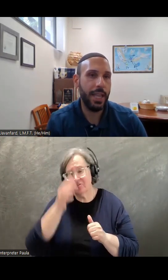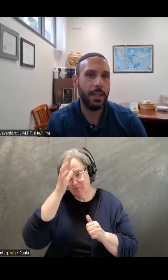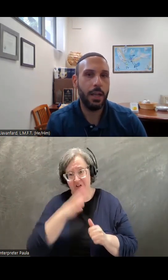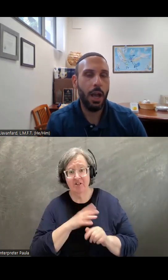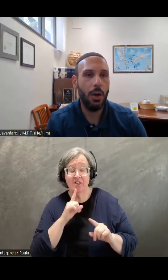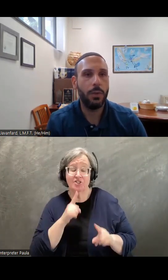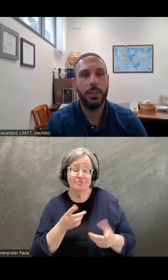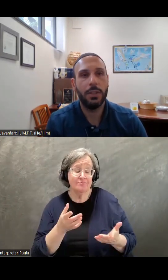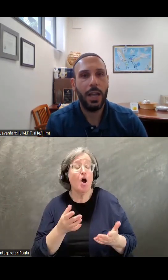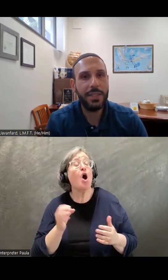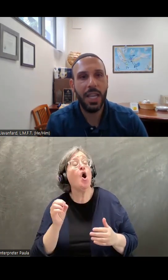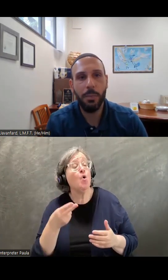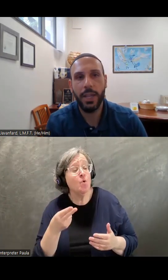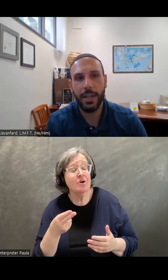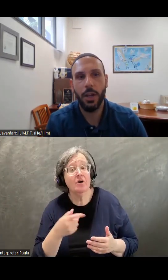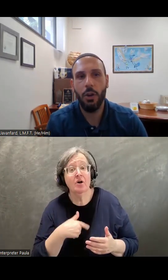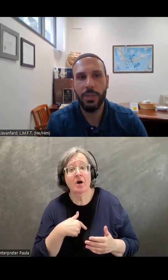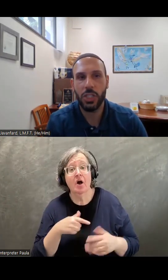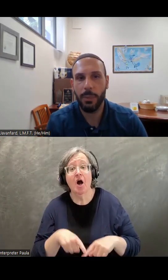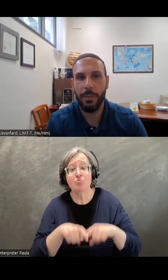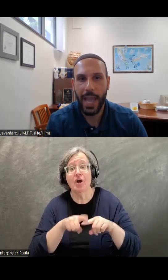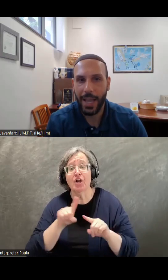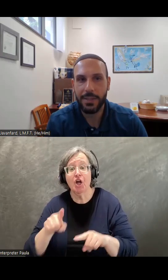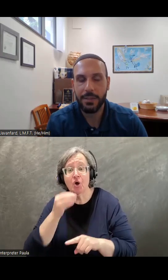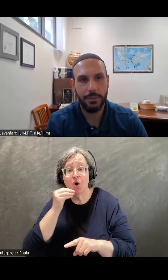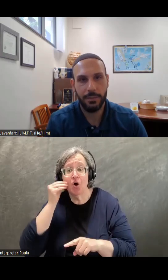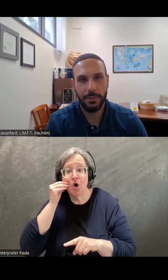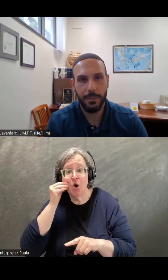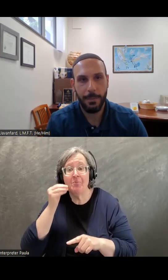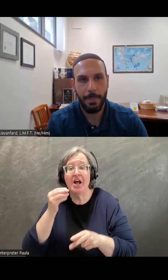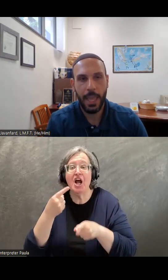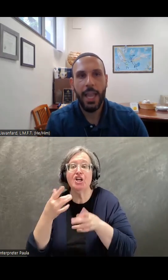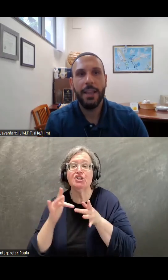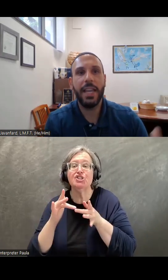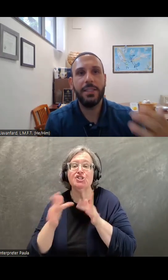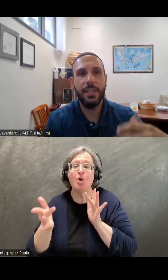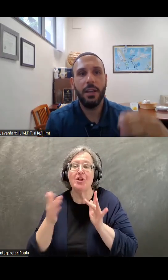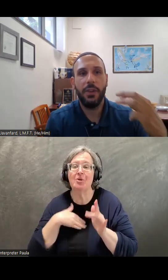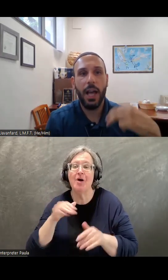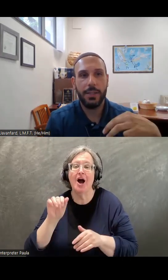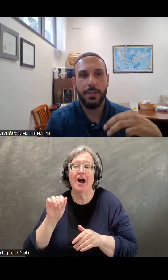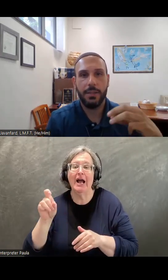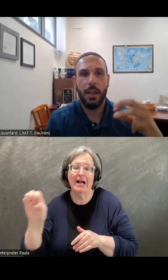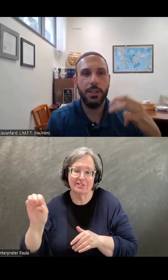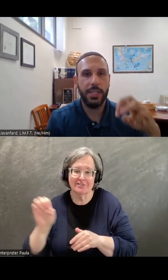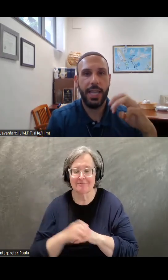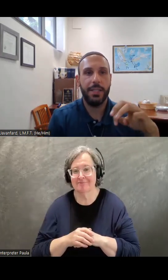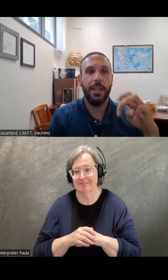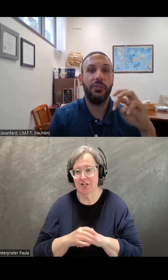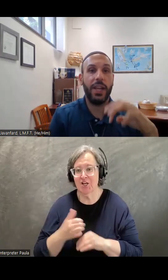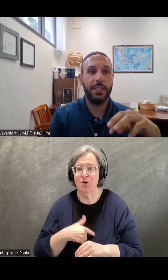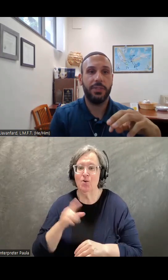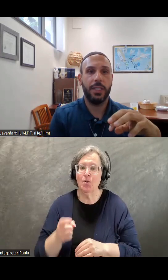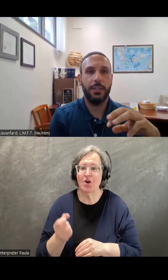by saying, oh, I take a break and I go home and sharpen my axe. The idea of us